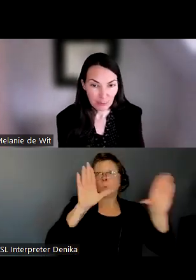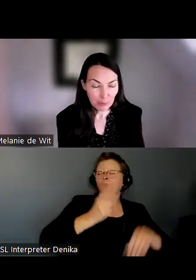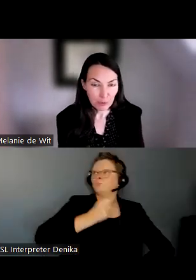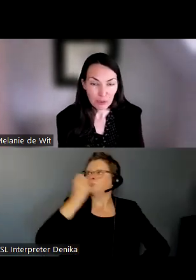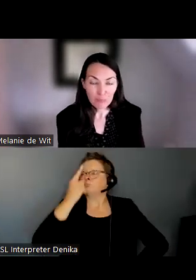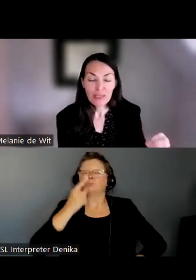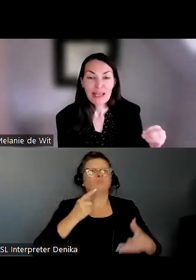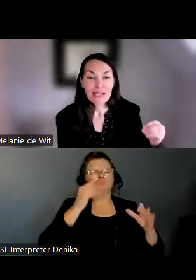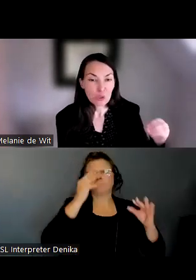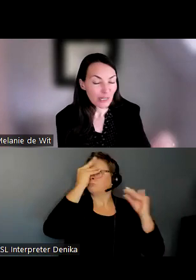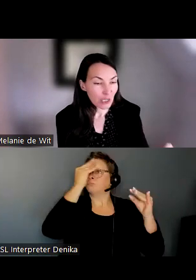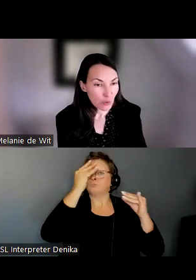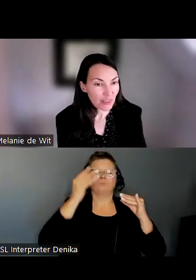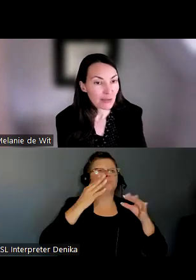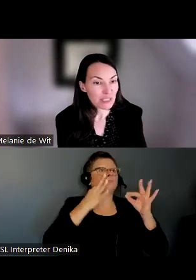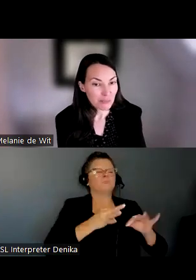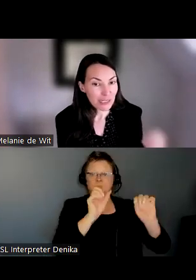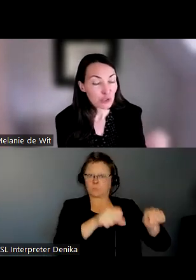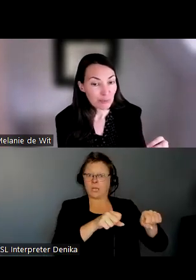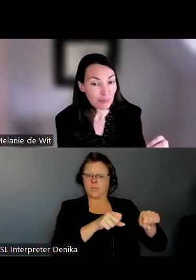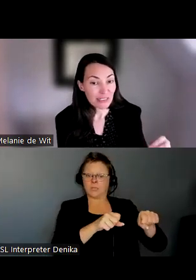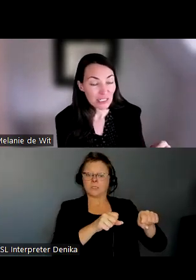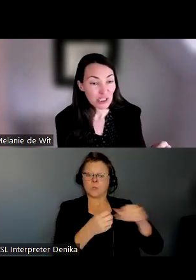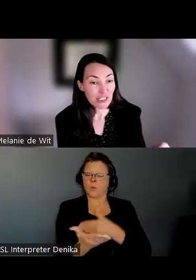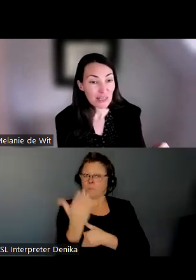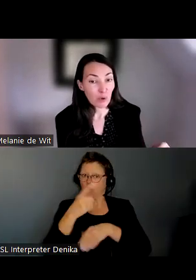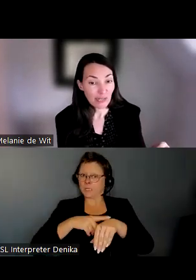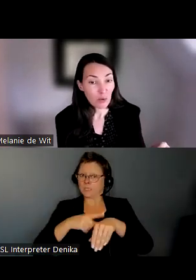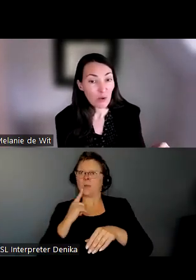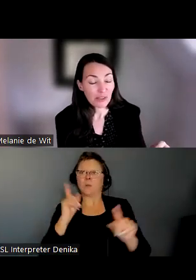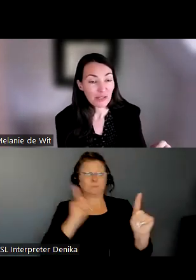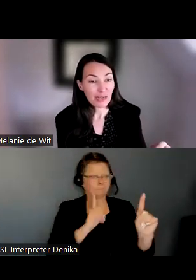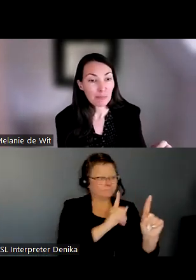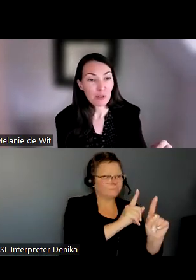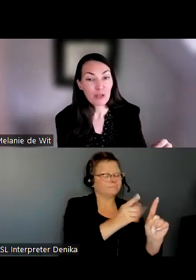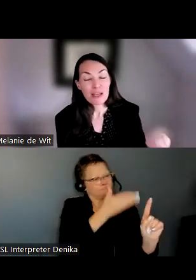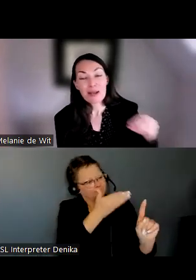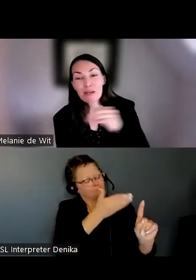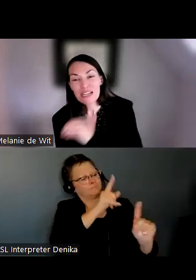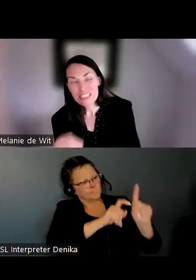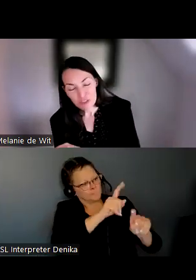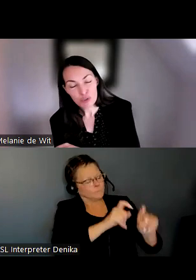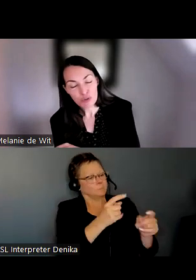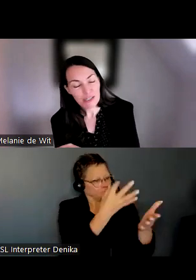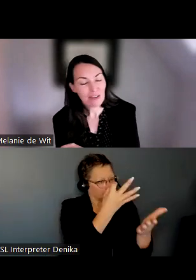they're capable. And so we go to them to make treatment decisions in the morning while they're capable. Because if you try to have the